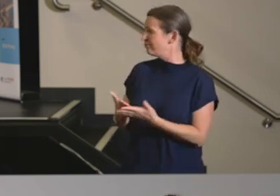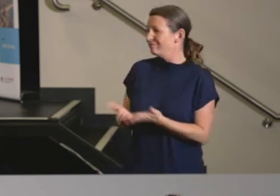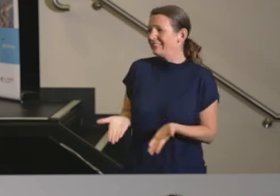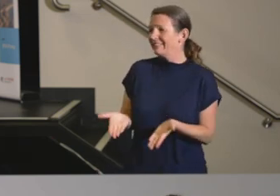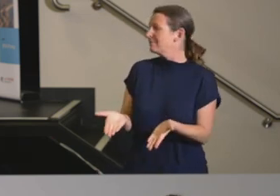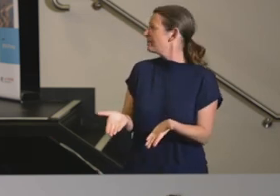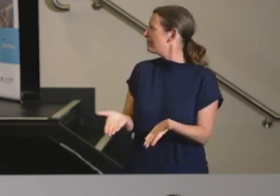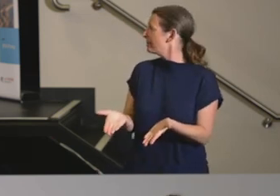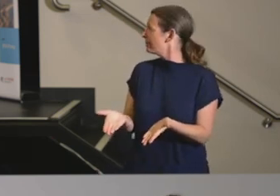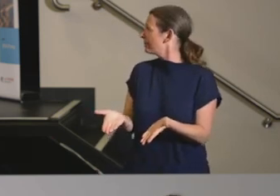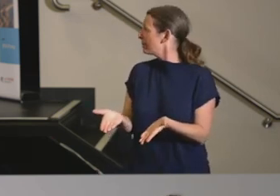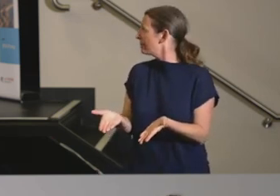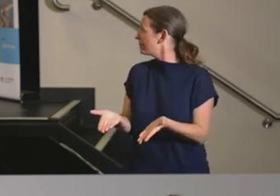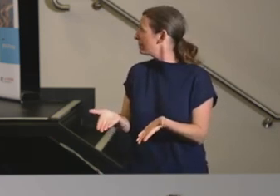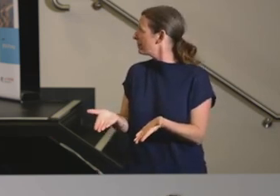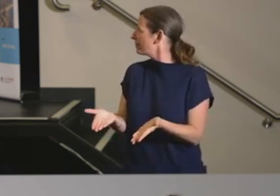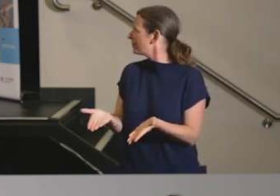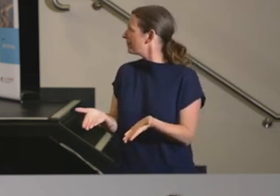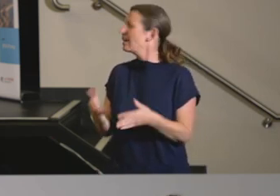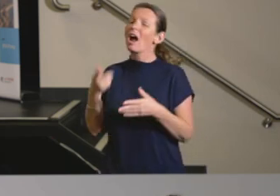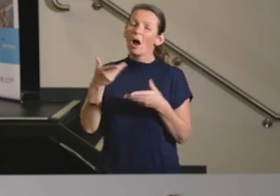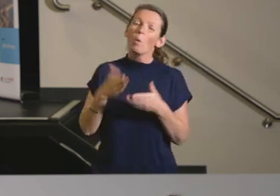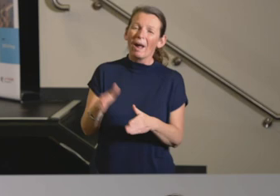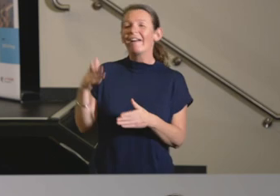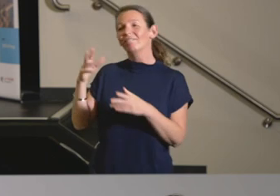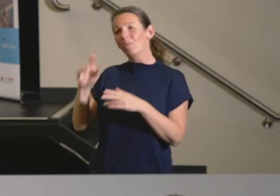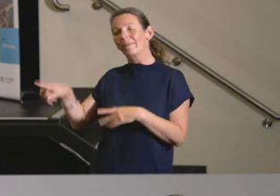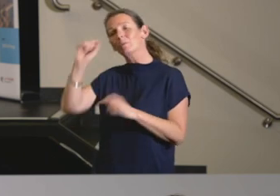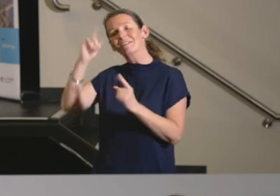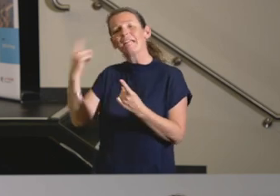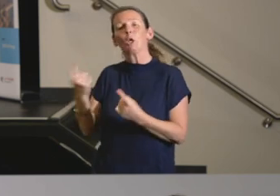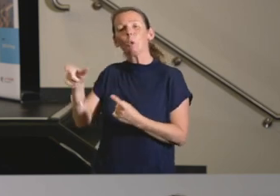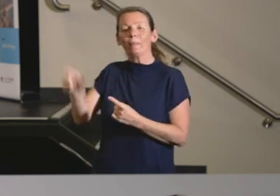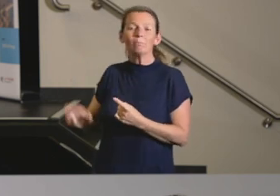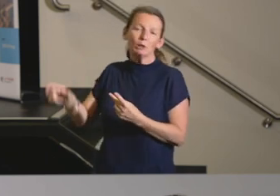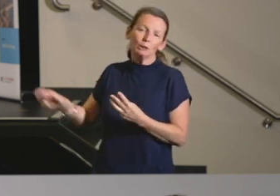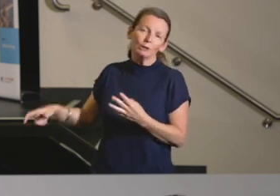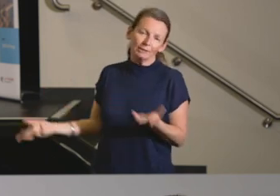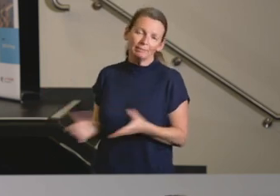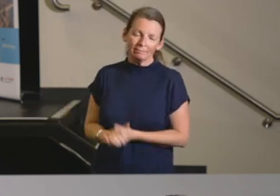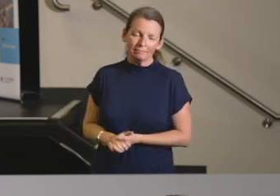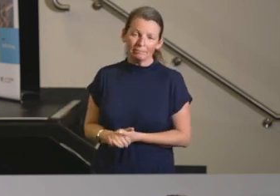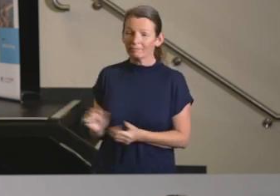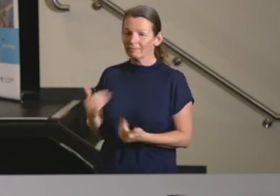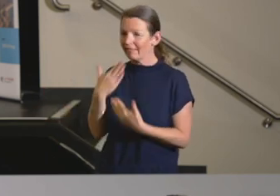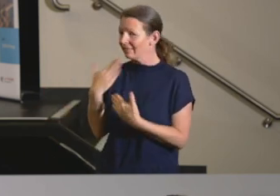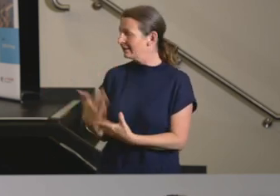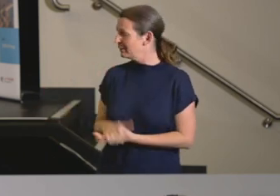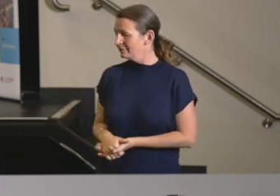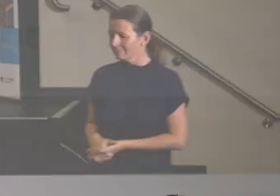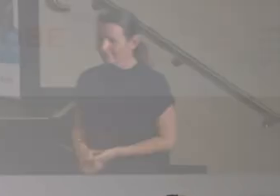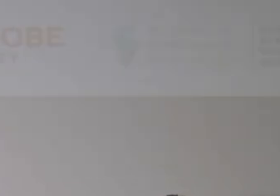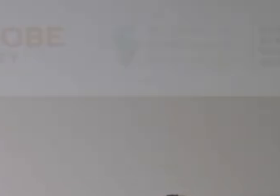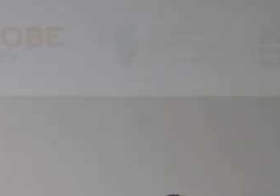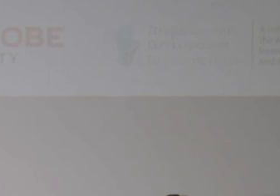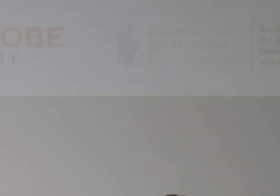not use it as a way to classify people, but just as a way to understand who they are and where they come from. Thank you. I think we've